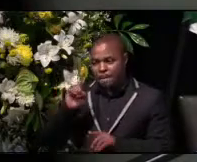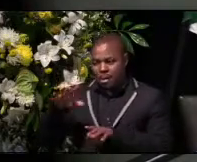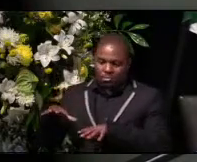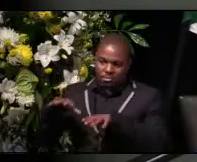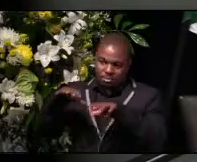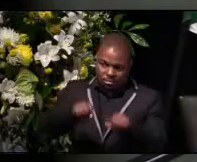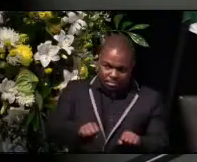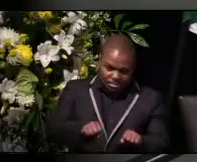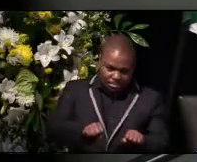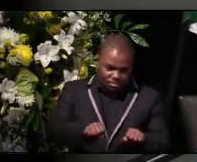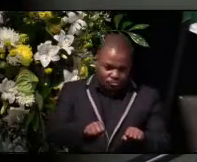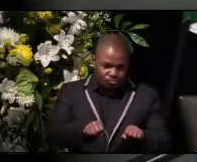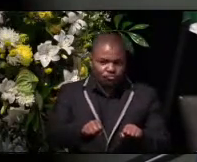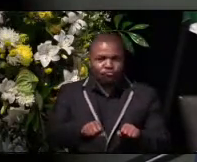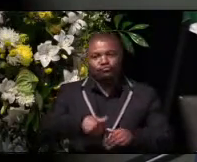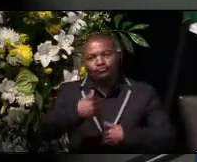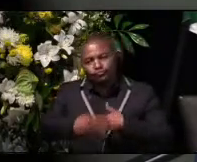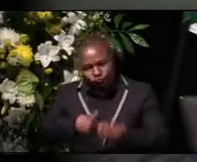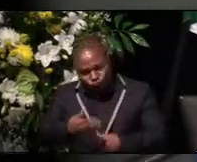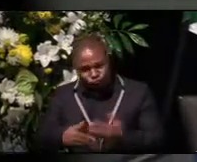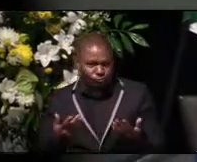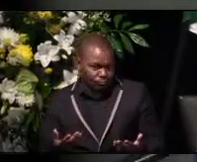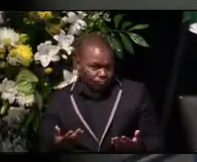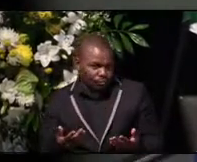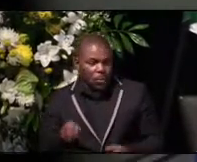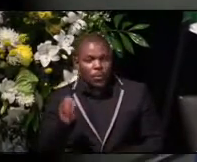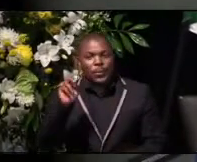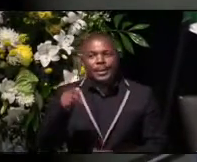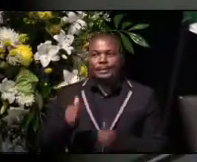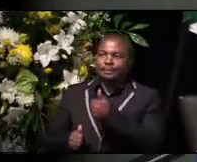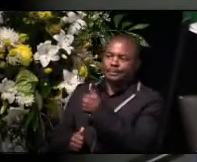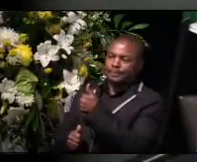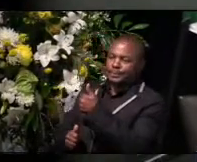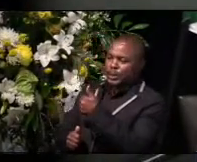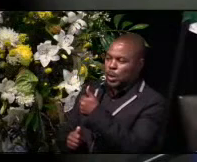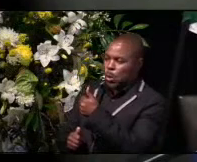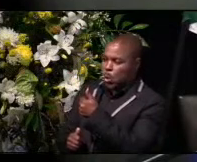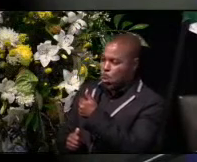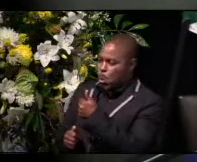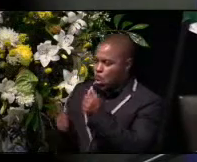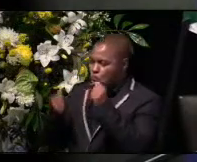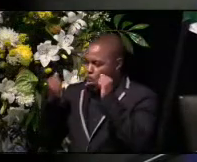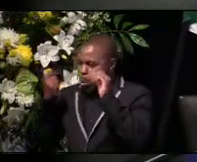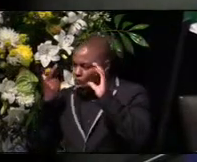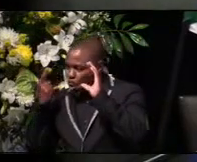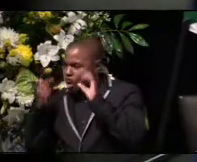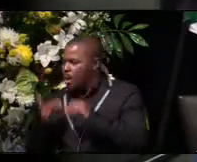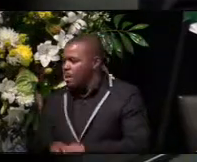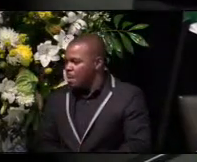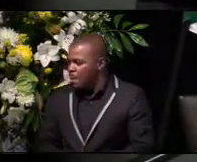over and present what you call whatever it is name yes okay feel please